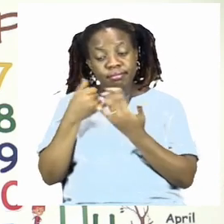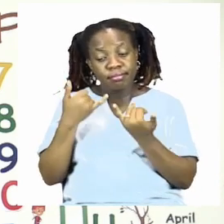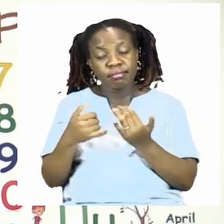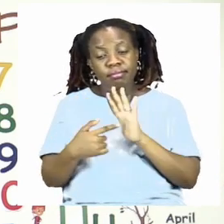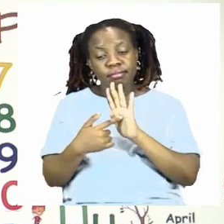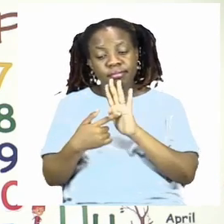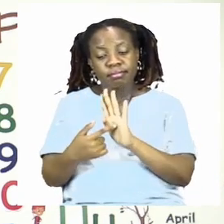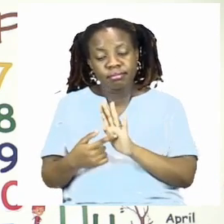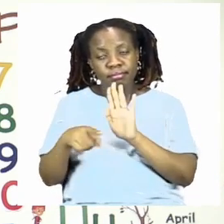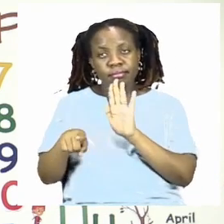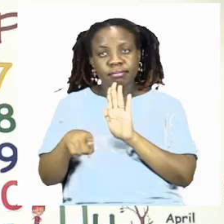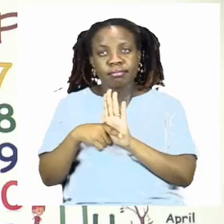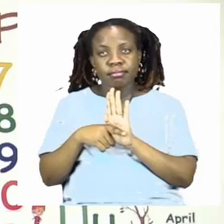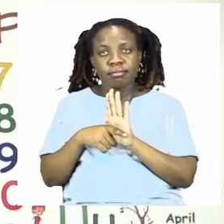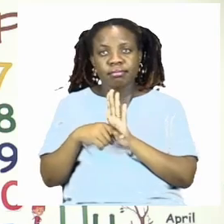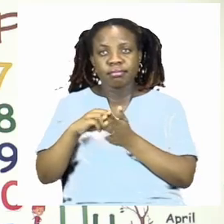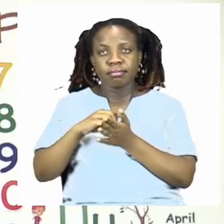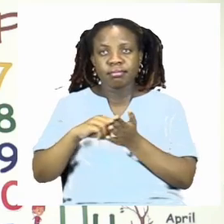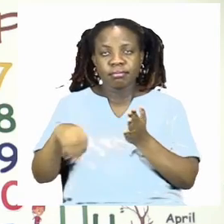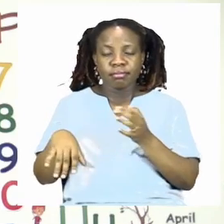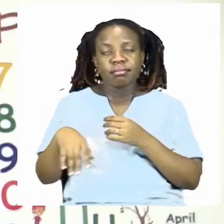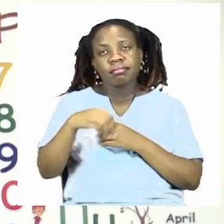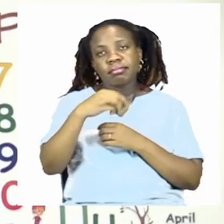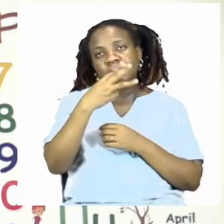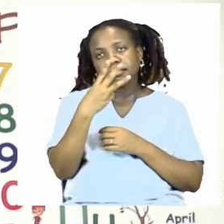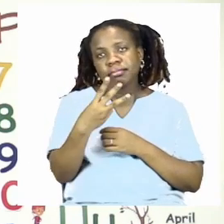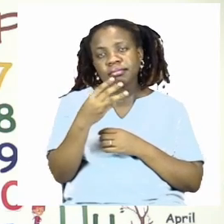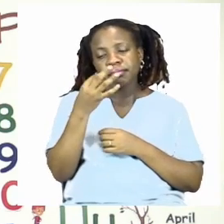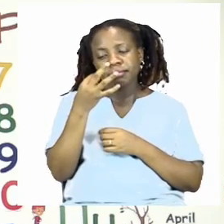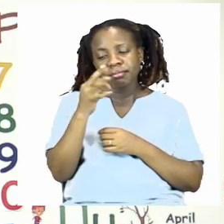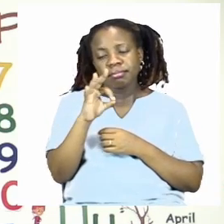is 391 minus